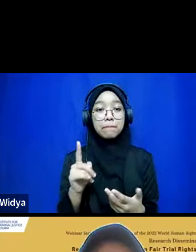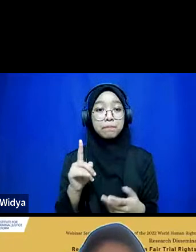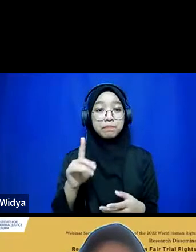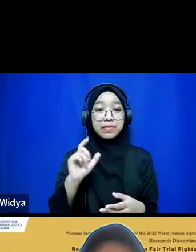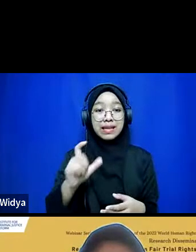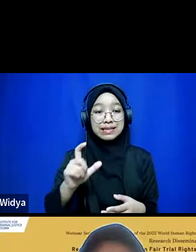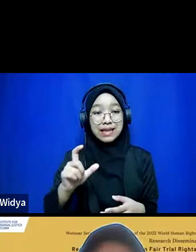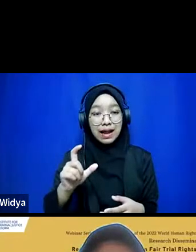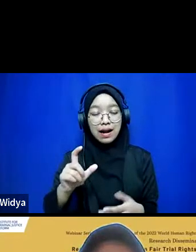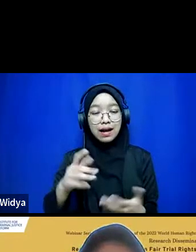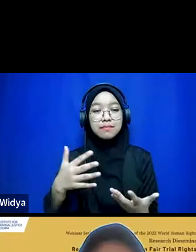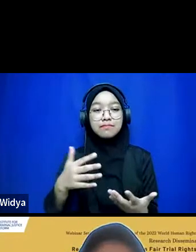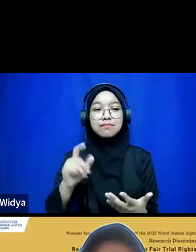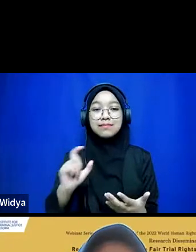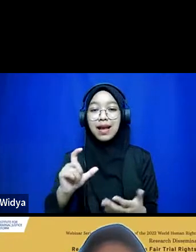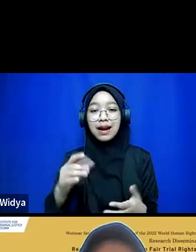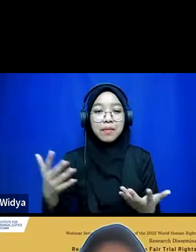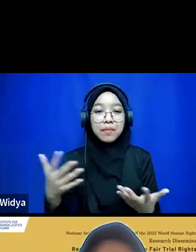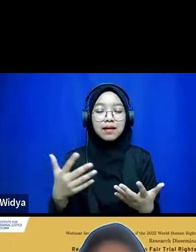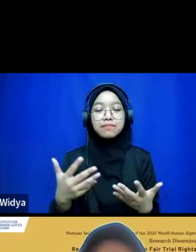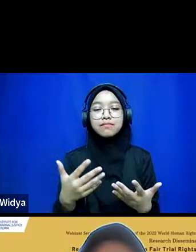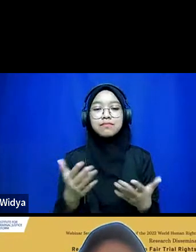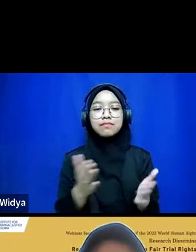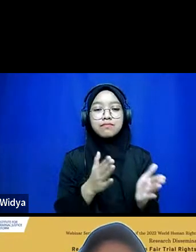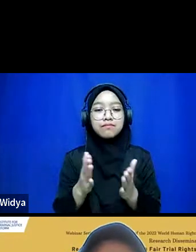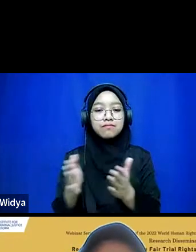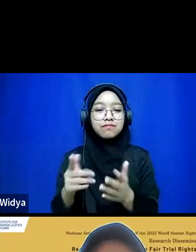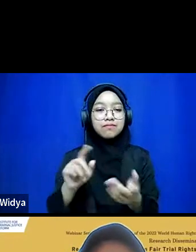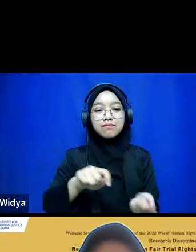use. So I'll stop there. Thank you.